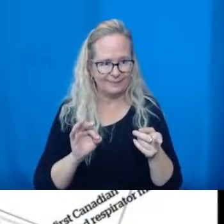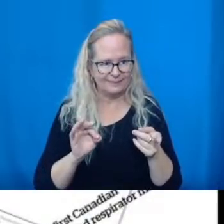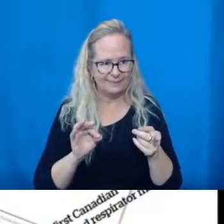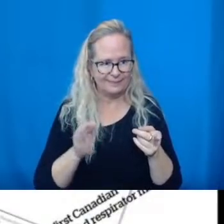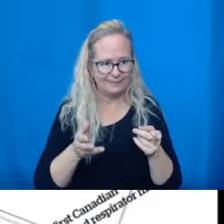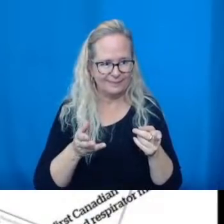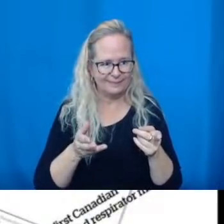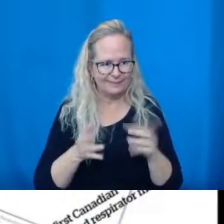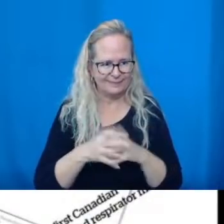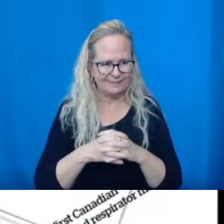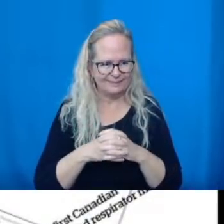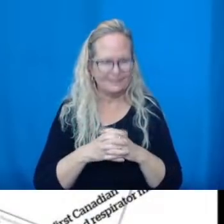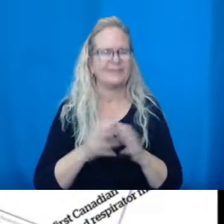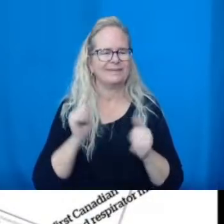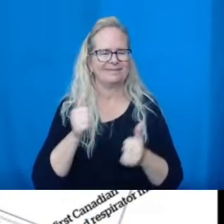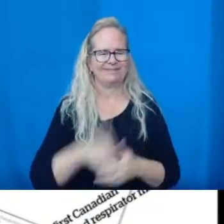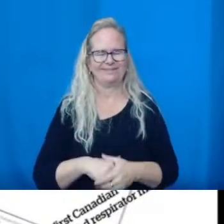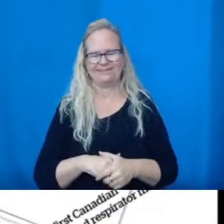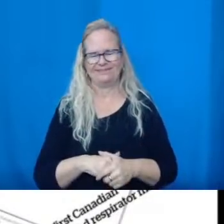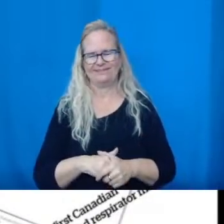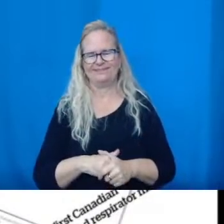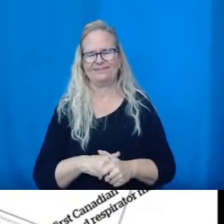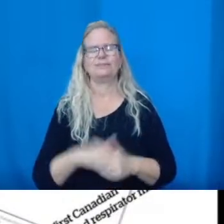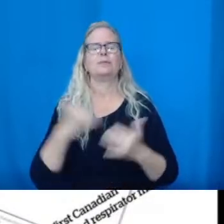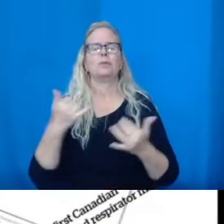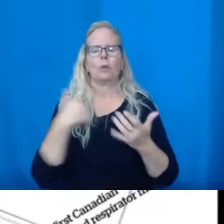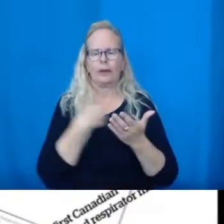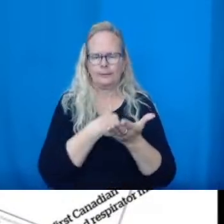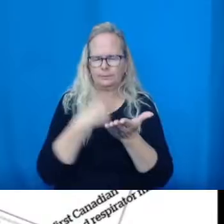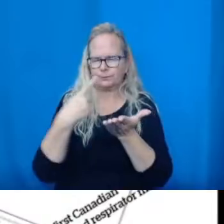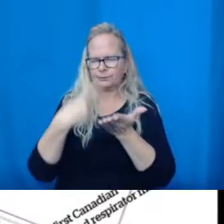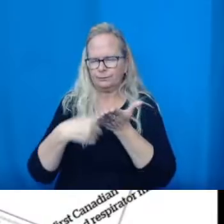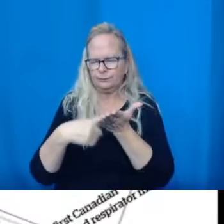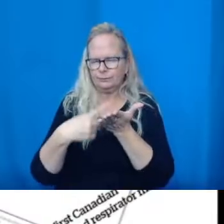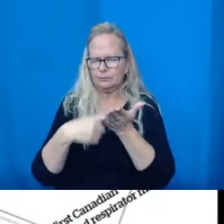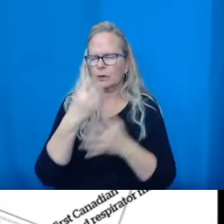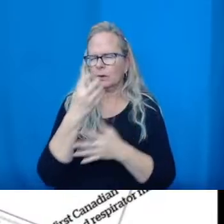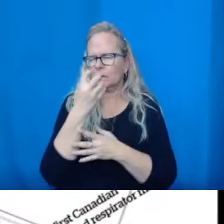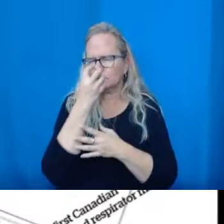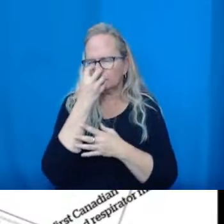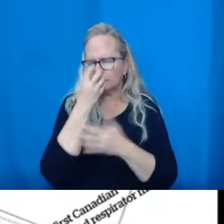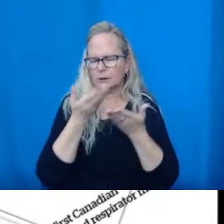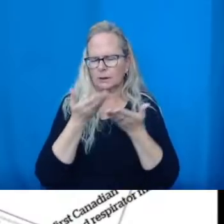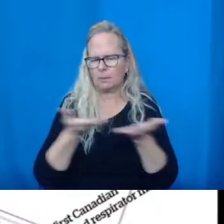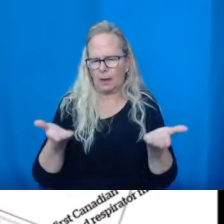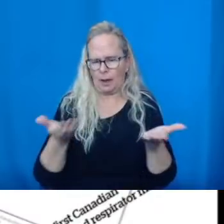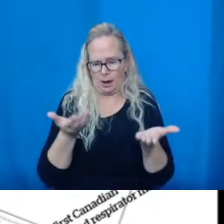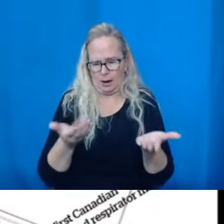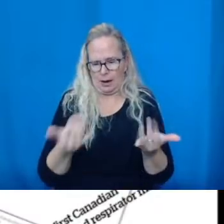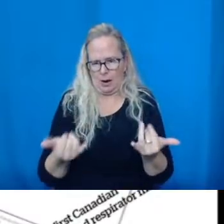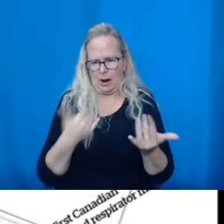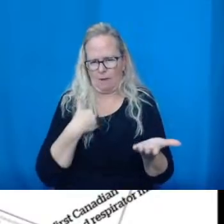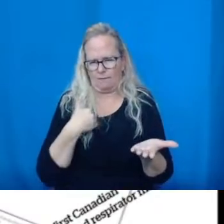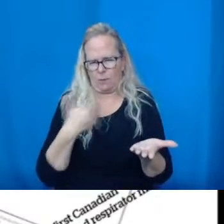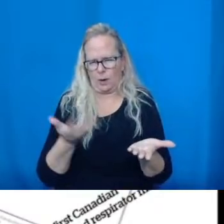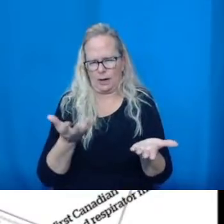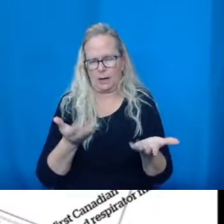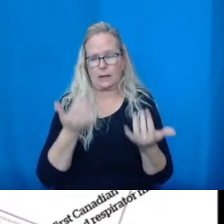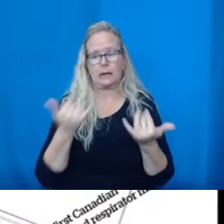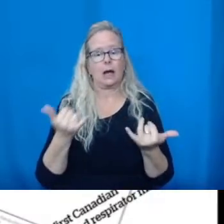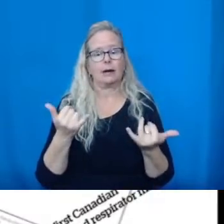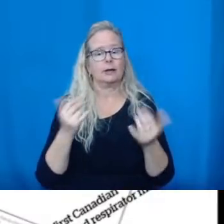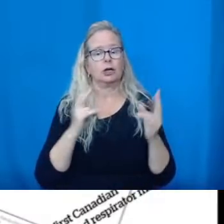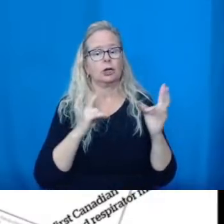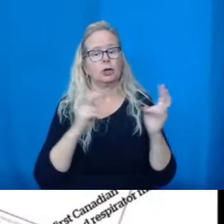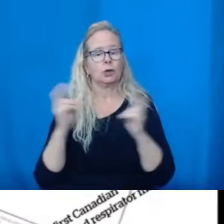respirator supply because that was cited as an issue, and it even was brought up as one rationale why healthcare facilities couldn't use